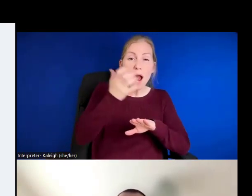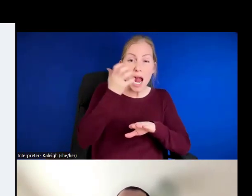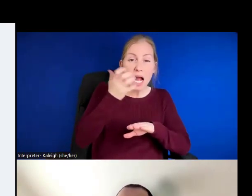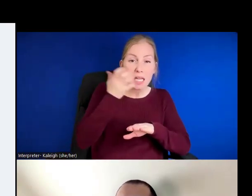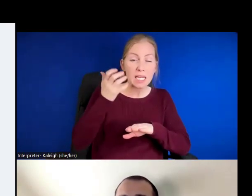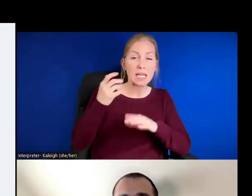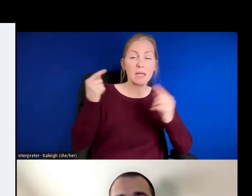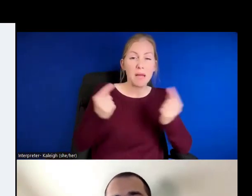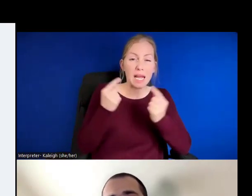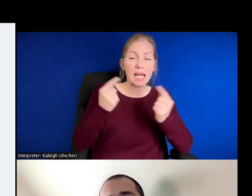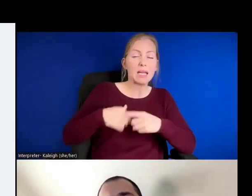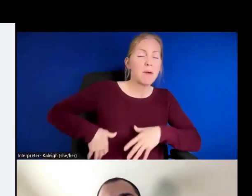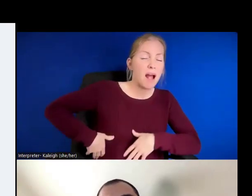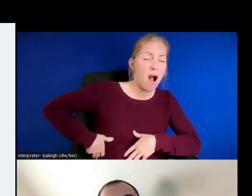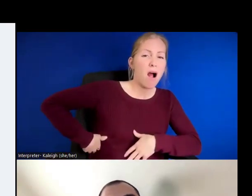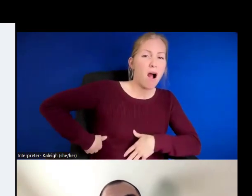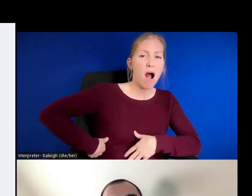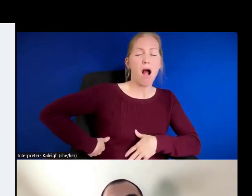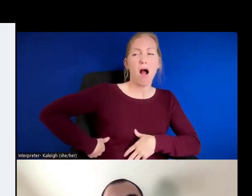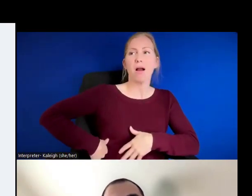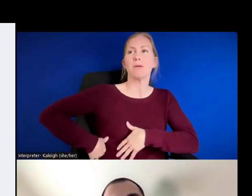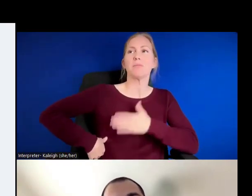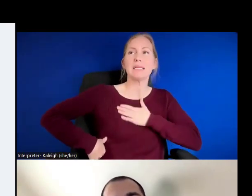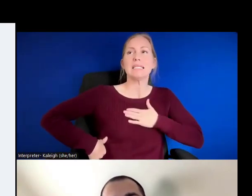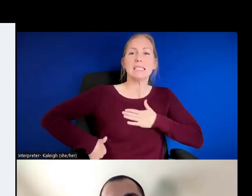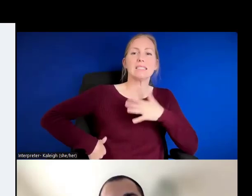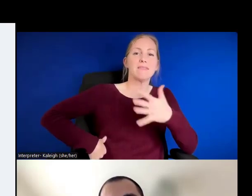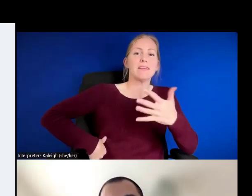my arm, please no."